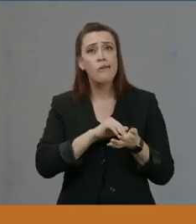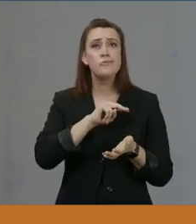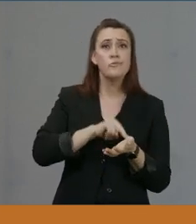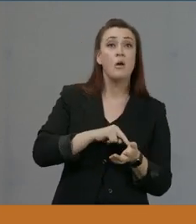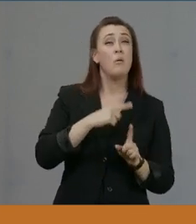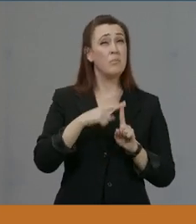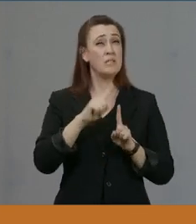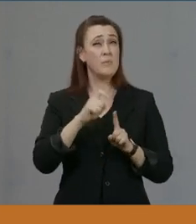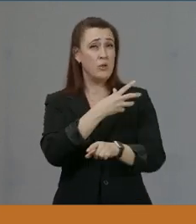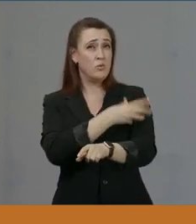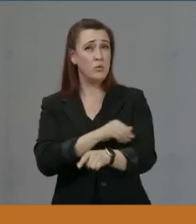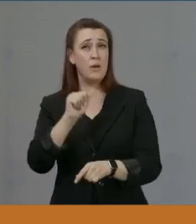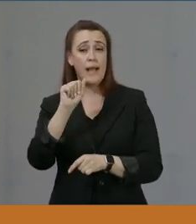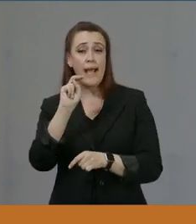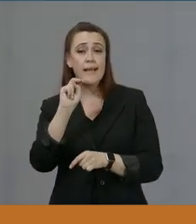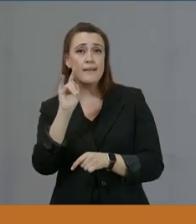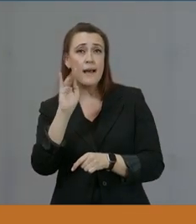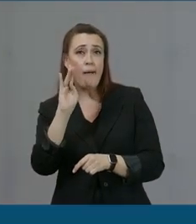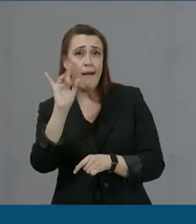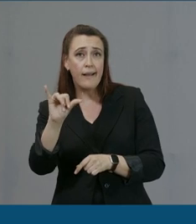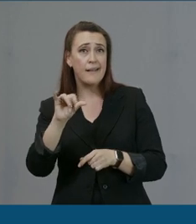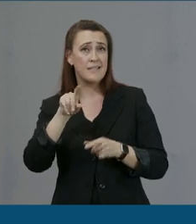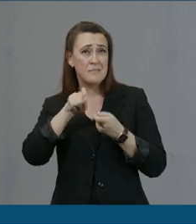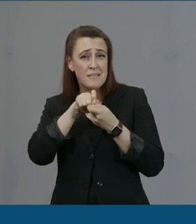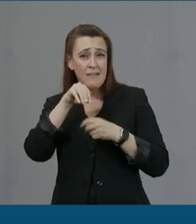trace contacts of COVID-19 results.